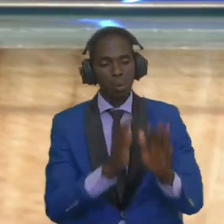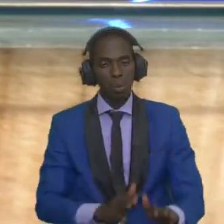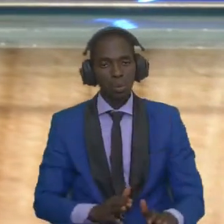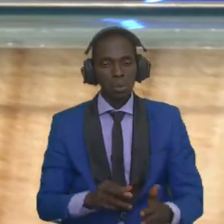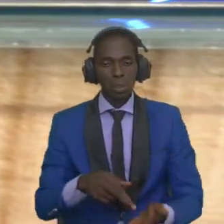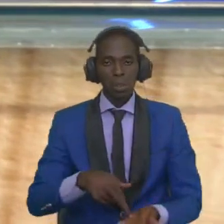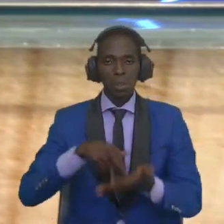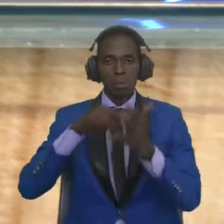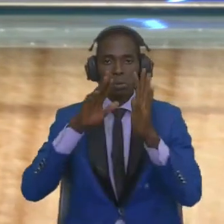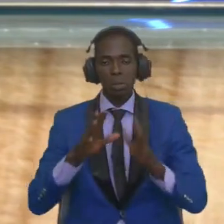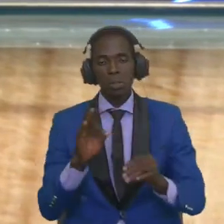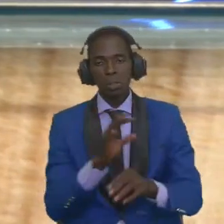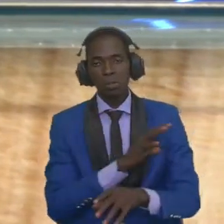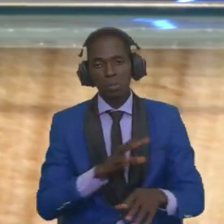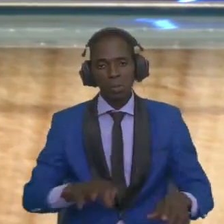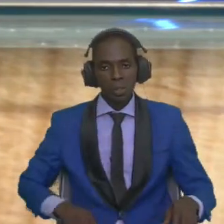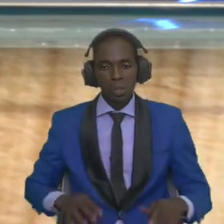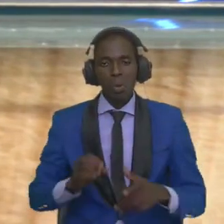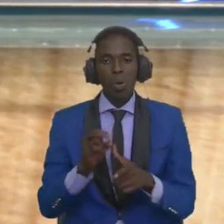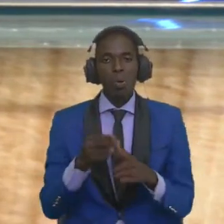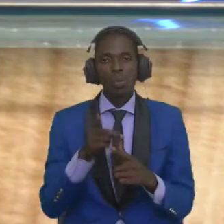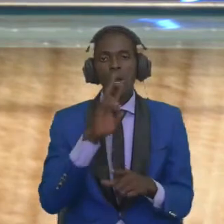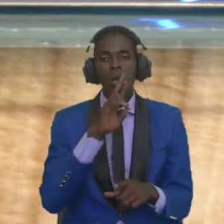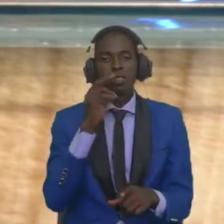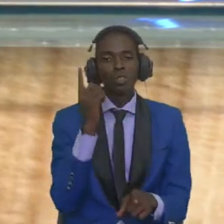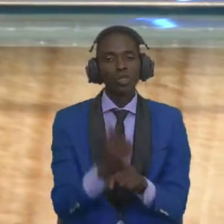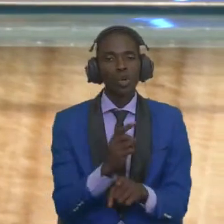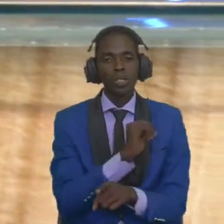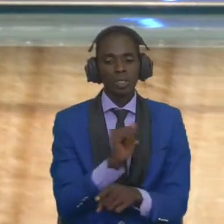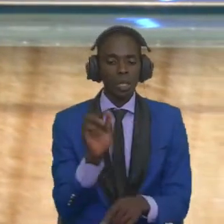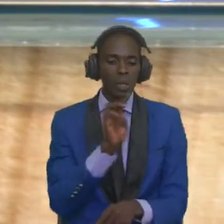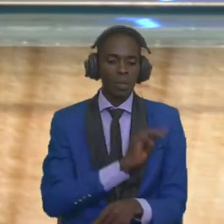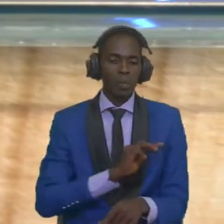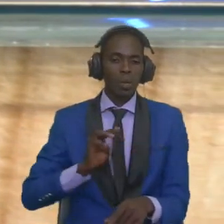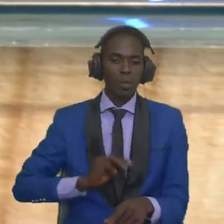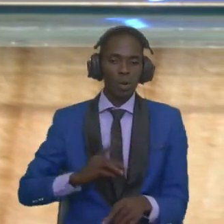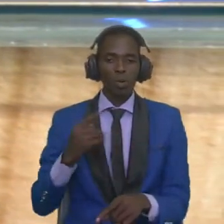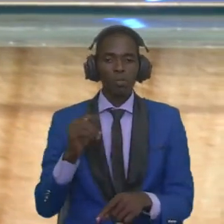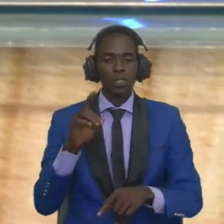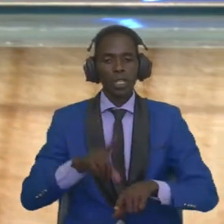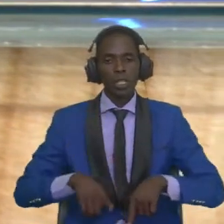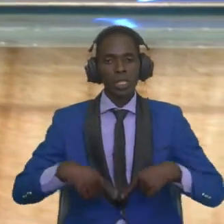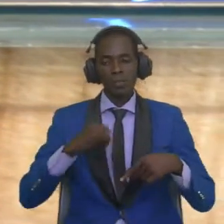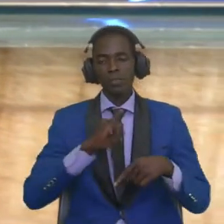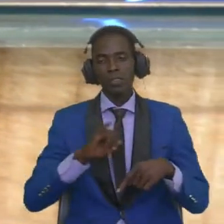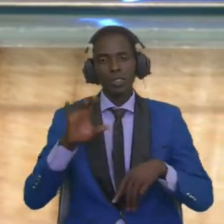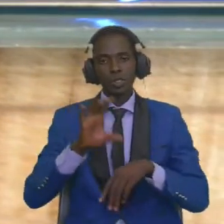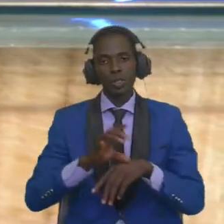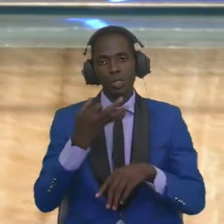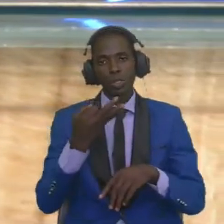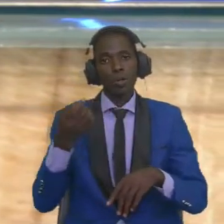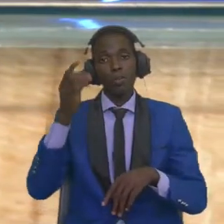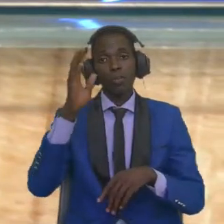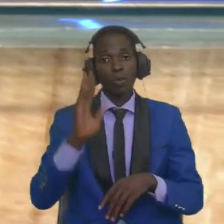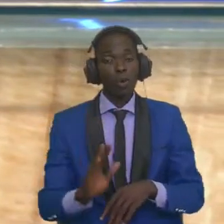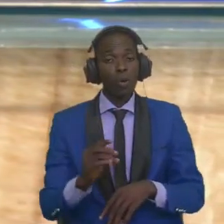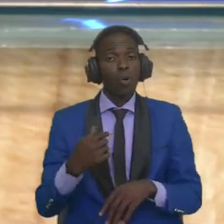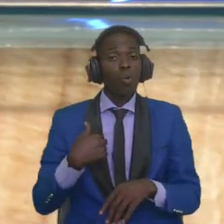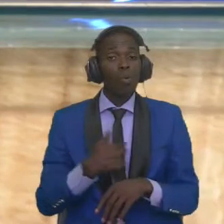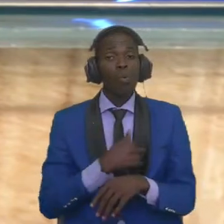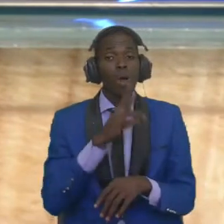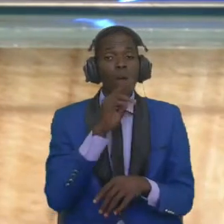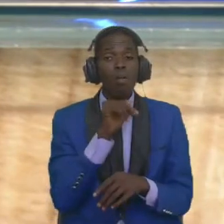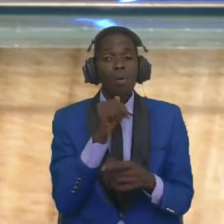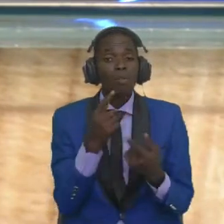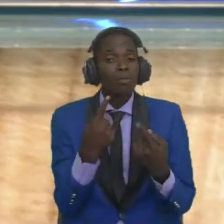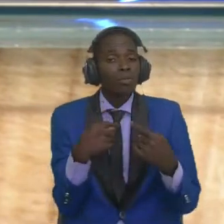of Christ, or you are just a member of the church of the living God, we're not trying to live